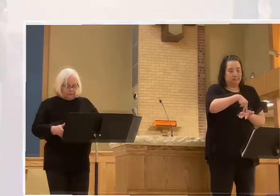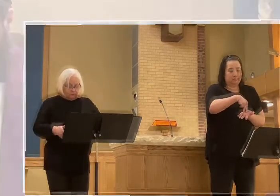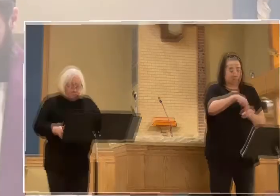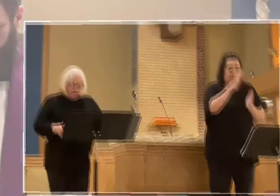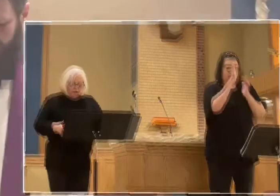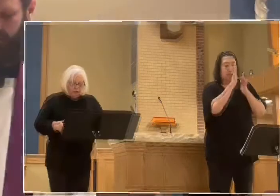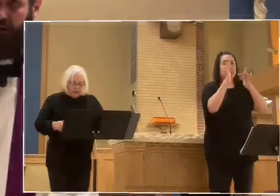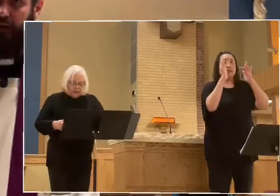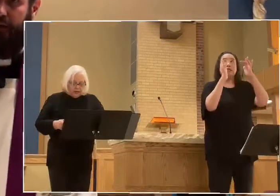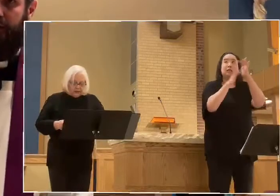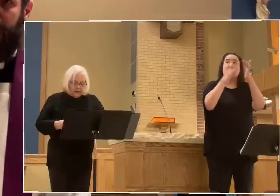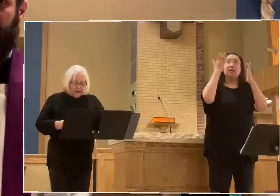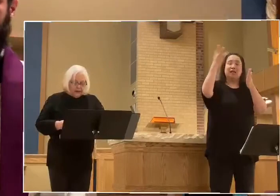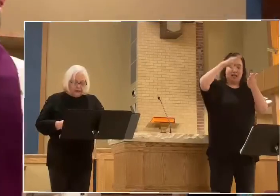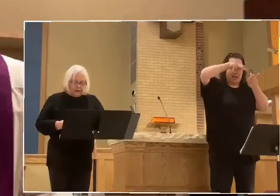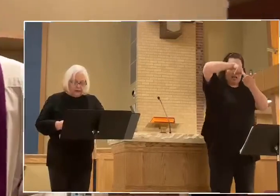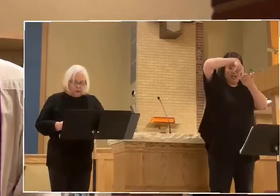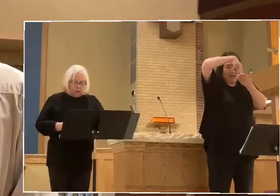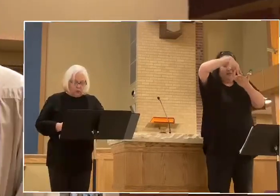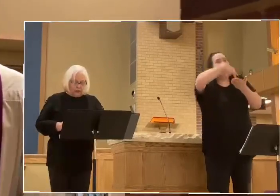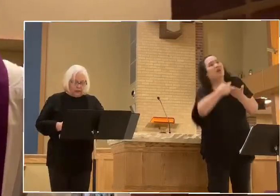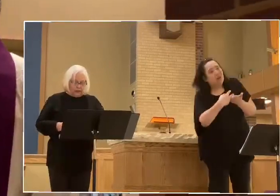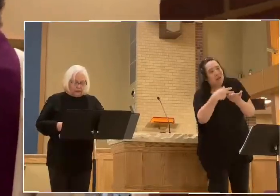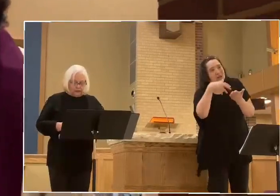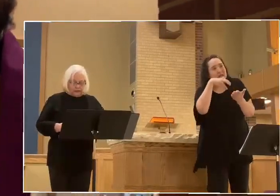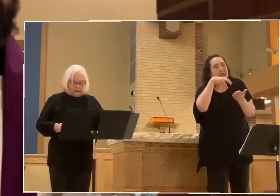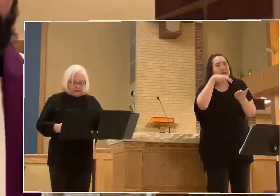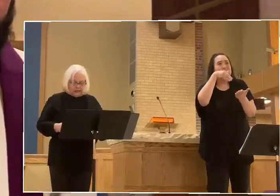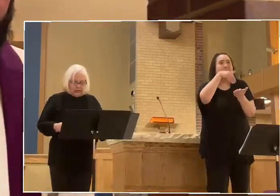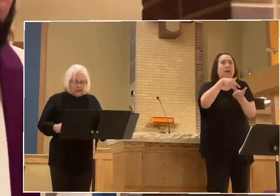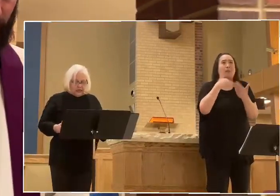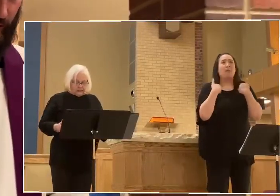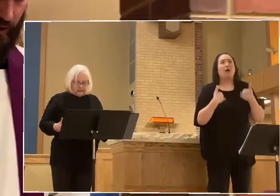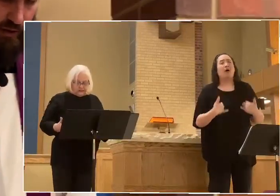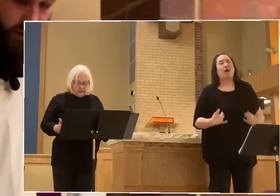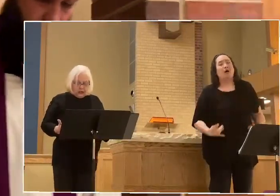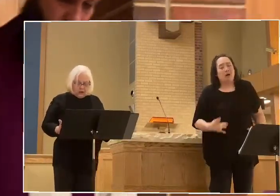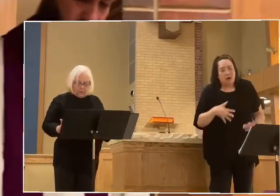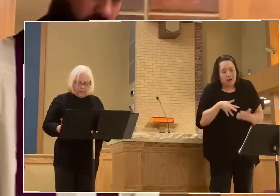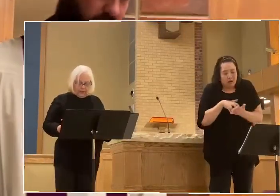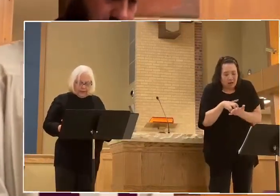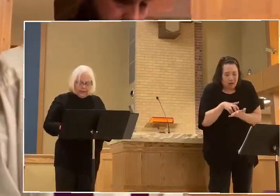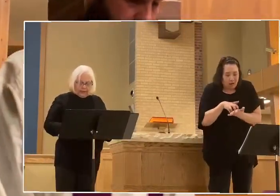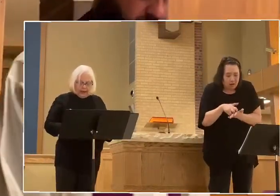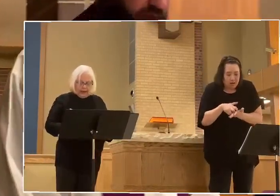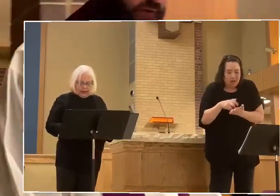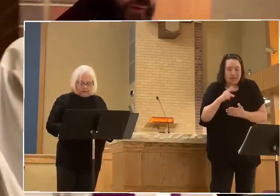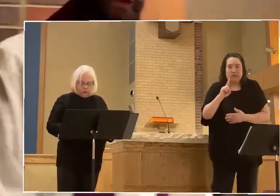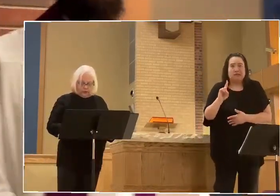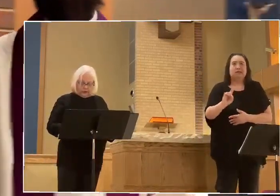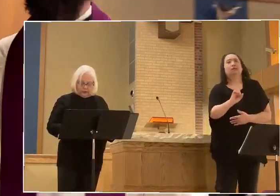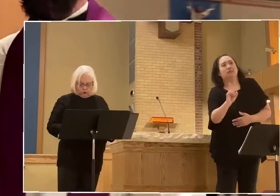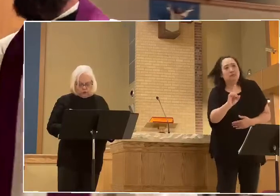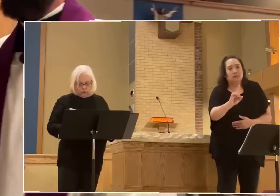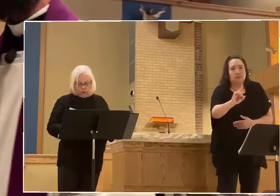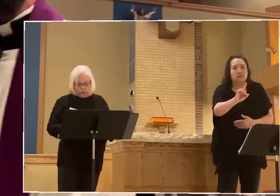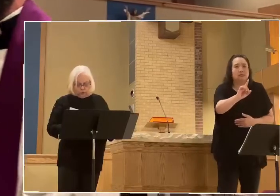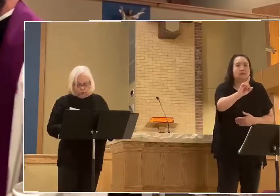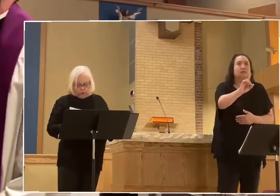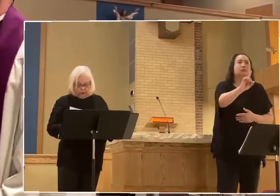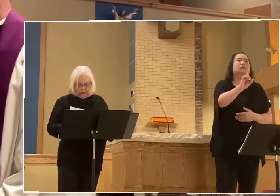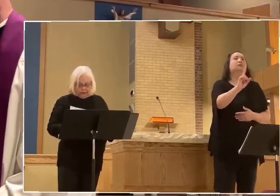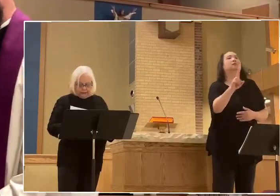Jesus fell again in weakness, stumbling as we do